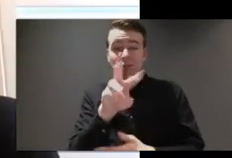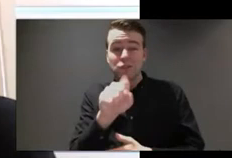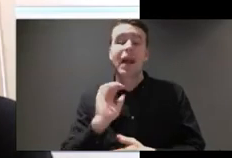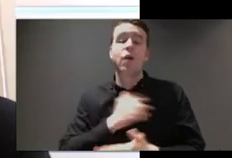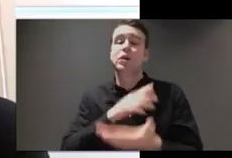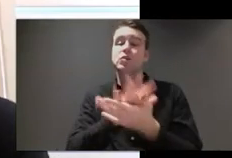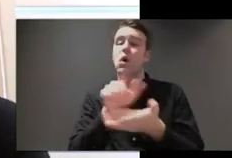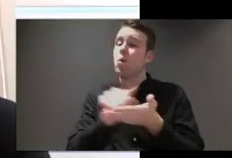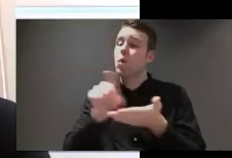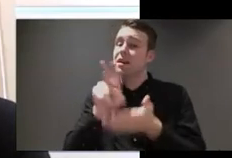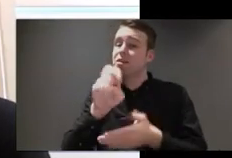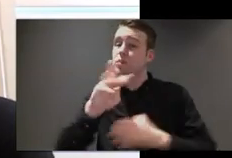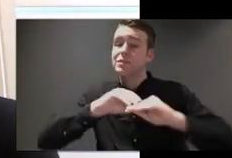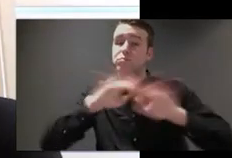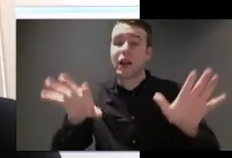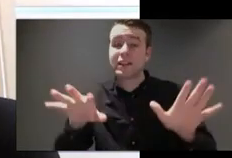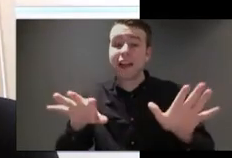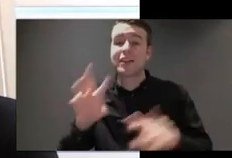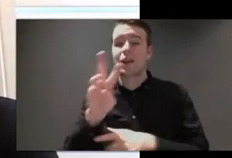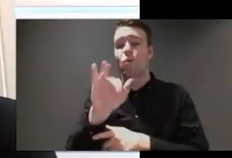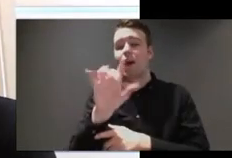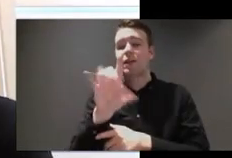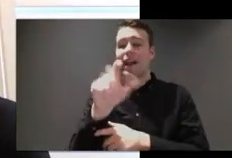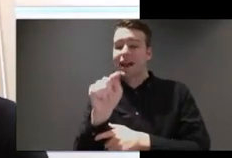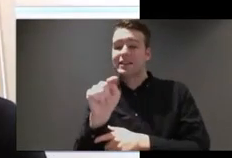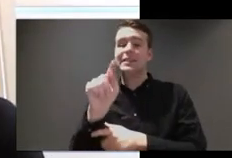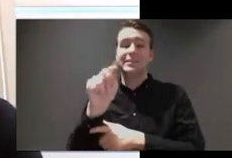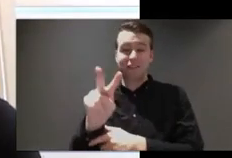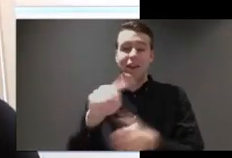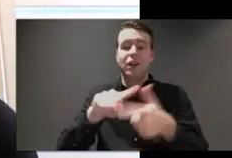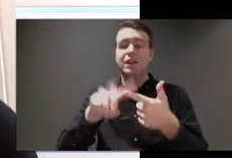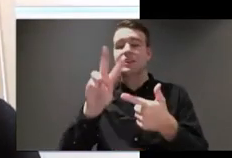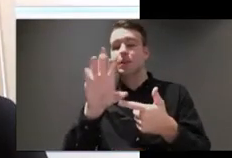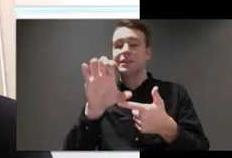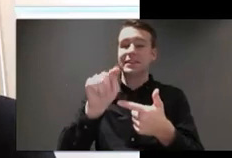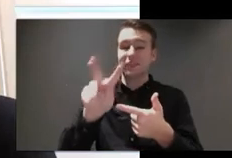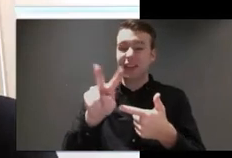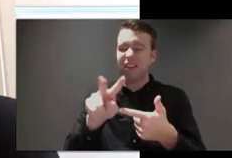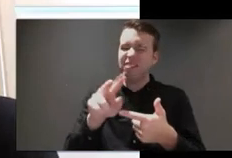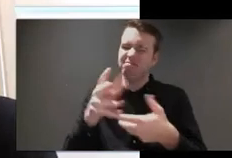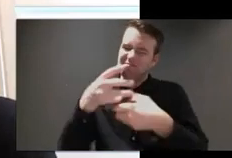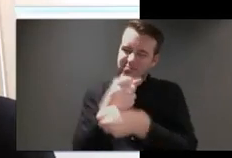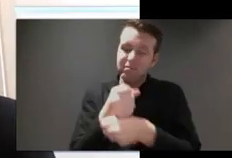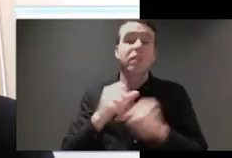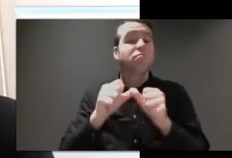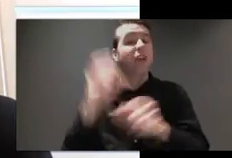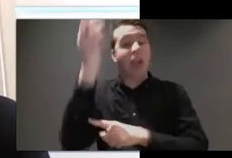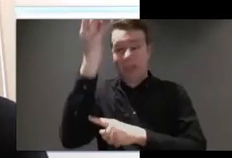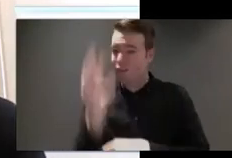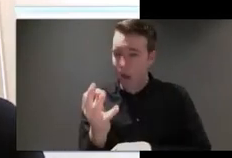school's weekly news broadcast show, Bobcat TV, or WCTV for short, has continued to run every